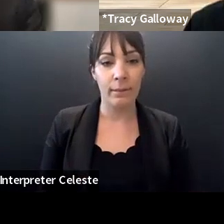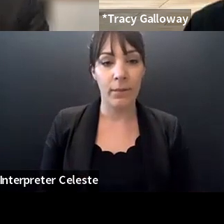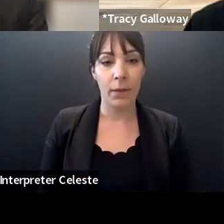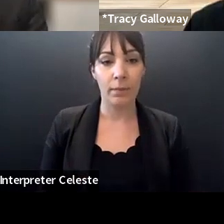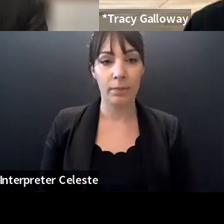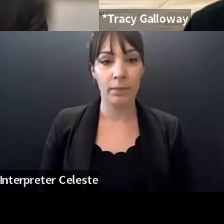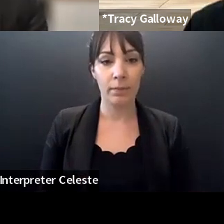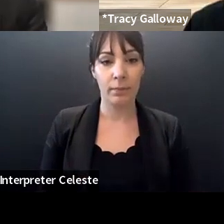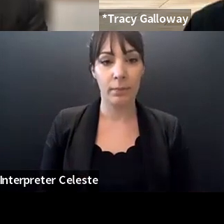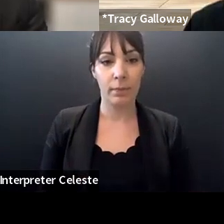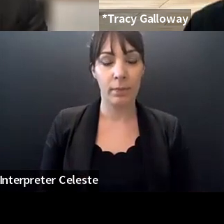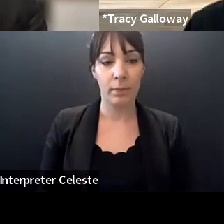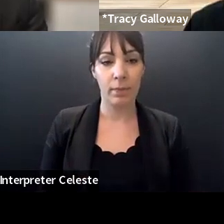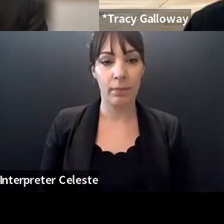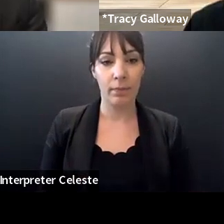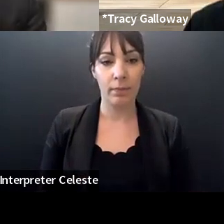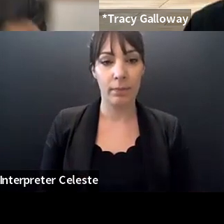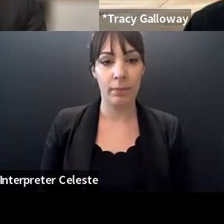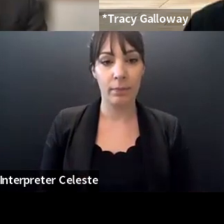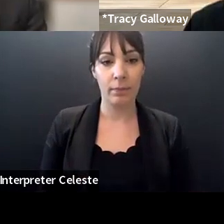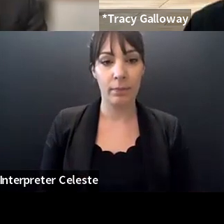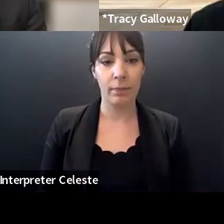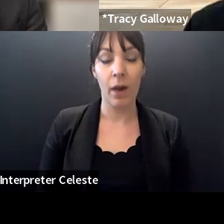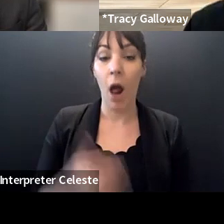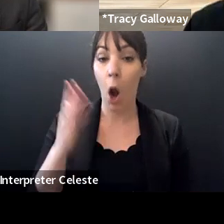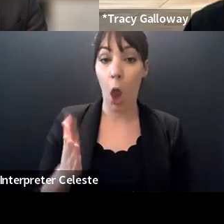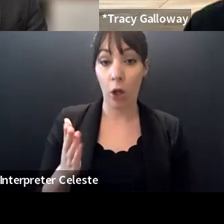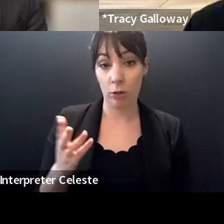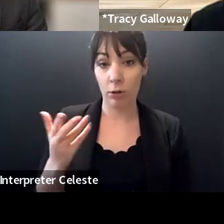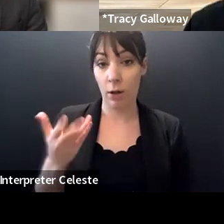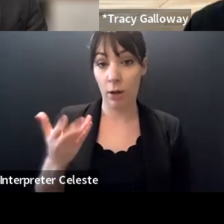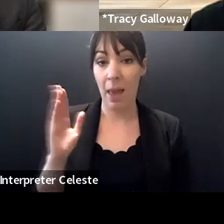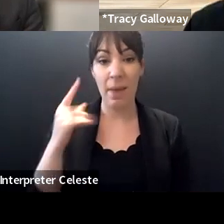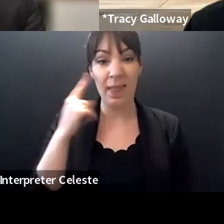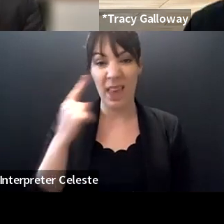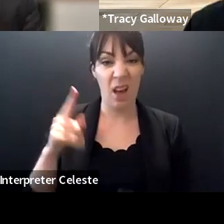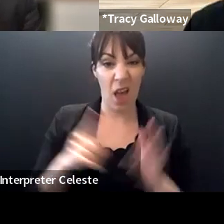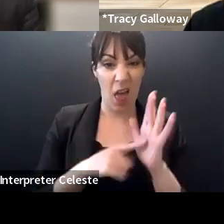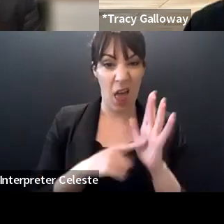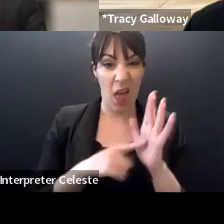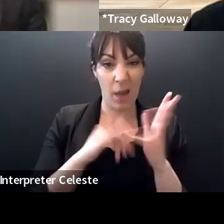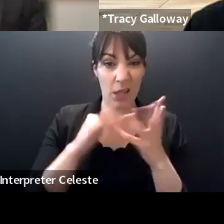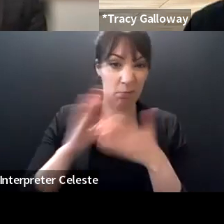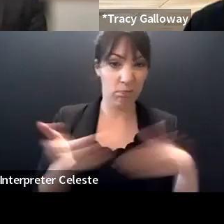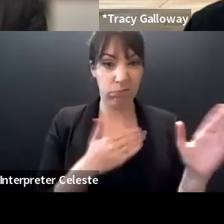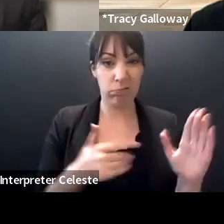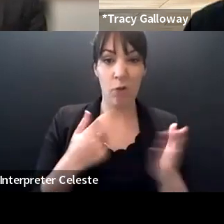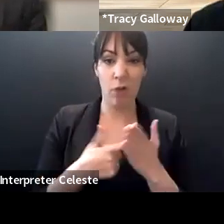them were wondering whether we can leave LMS in the past and move all of our teaching onto Microsoft